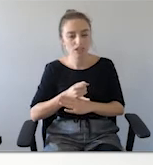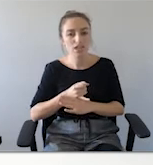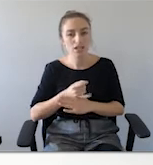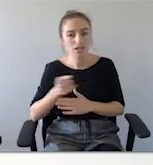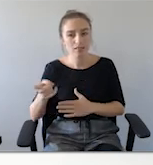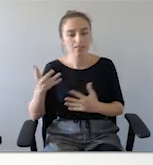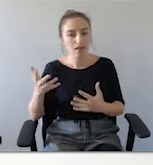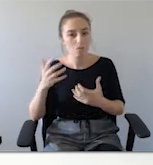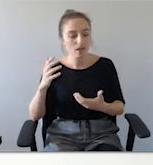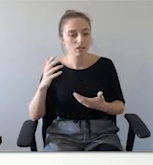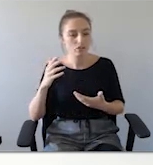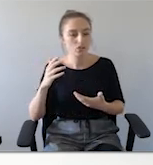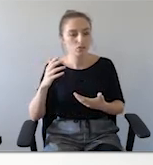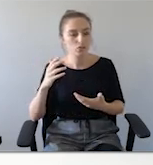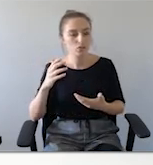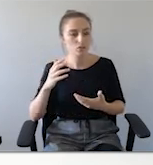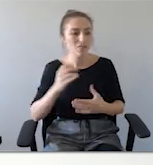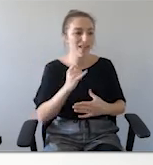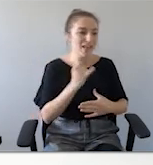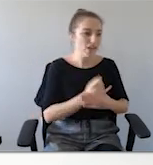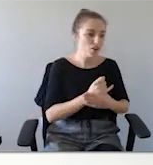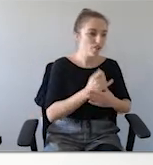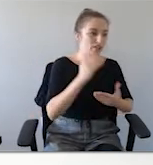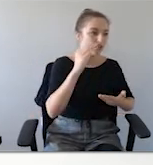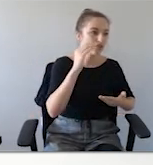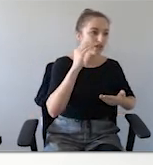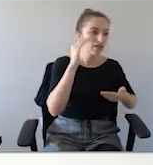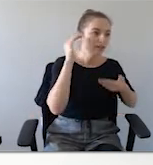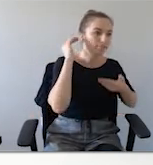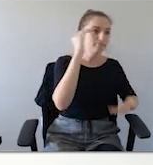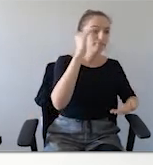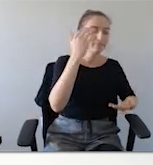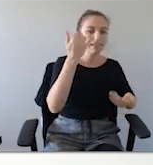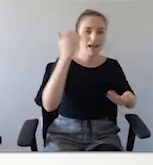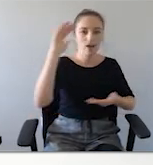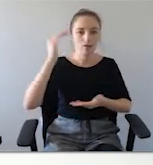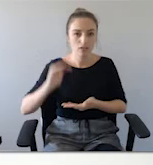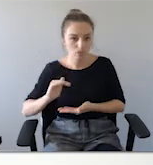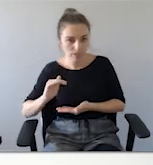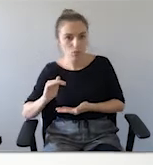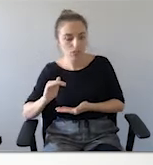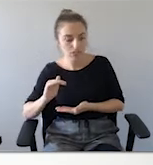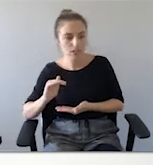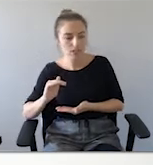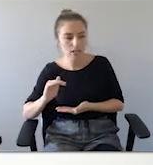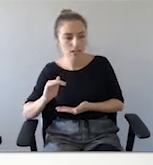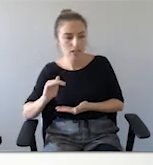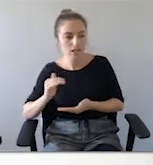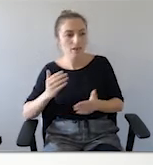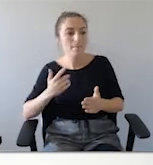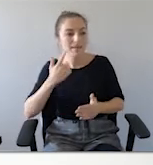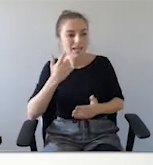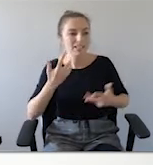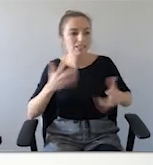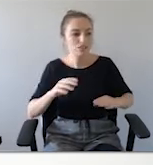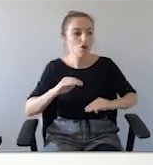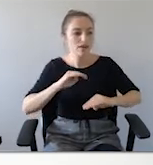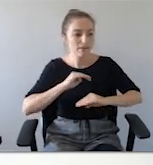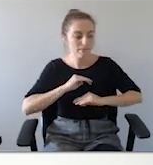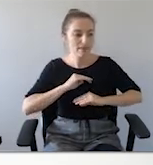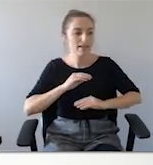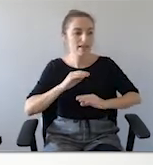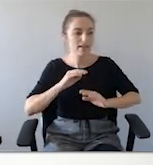lesser intervention on the monitoring, even though, because they said he was meeting his goal for, specifically for